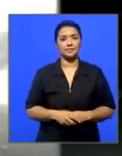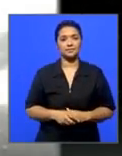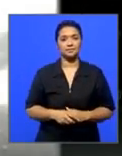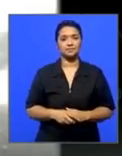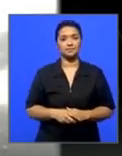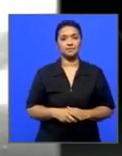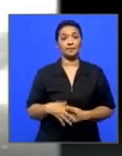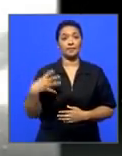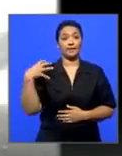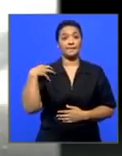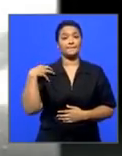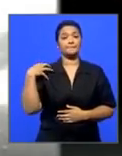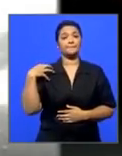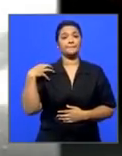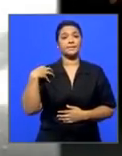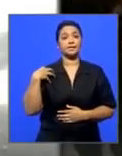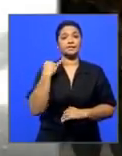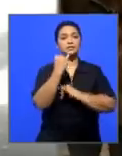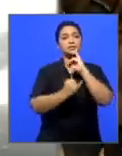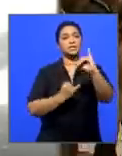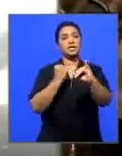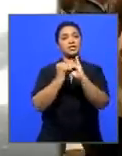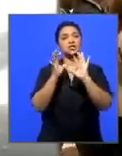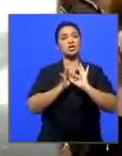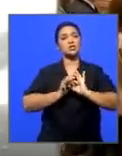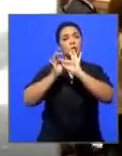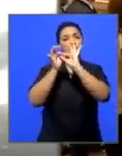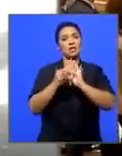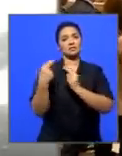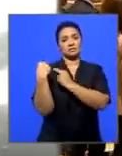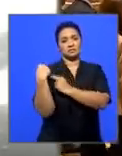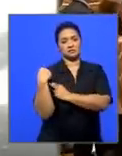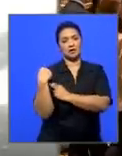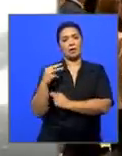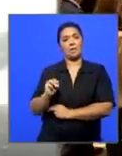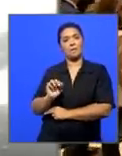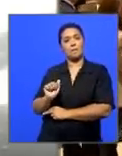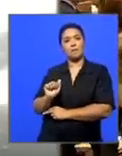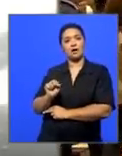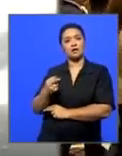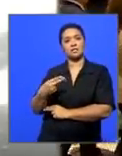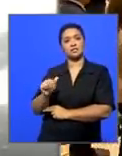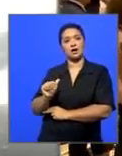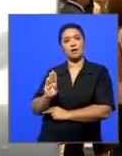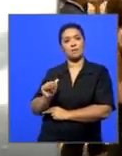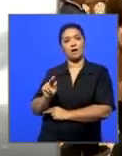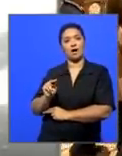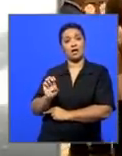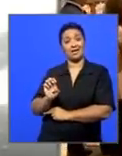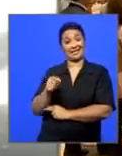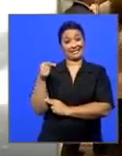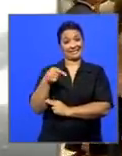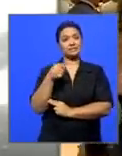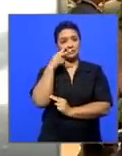The Minister of International Relations, Ngwana Mashabane, among the people you